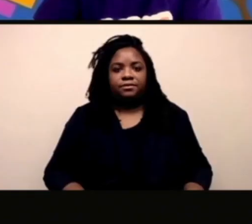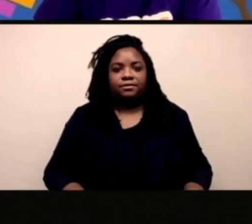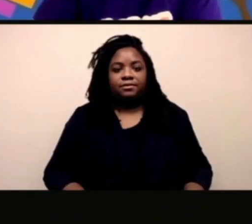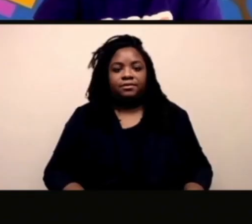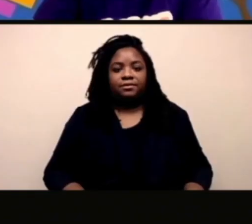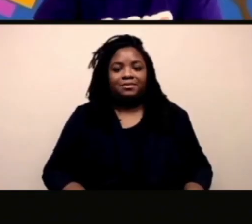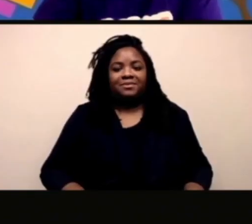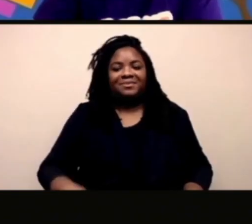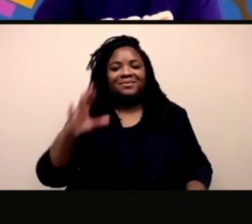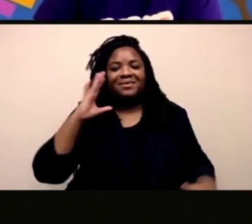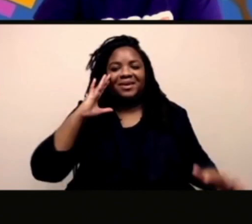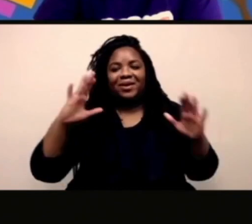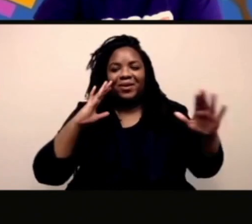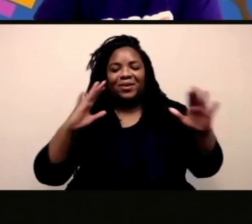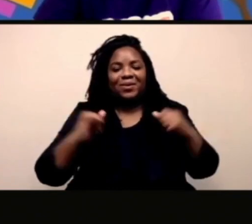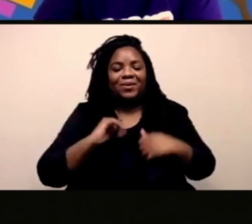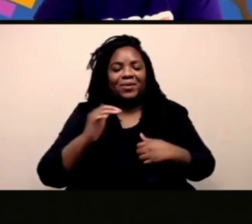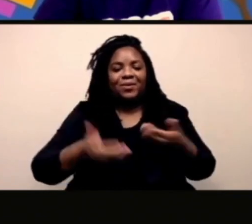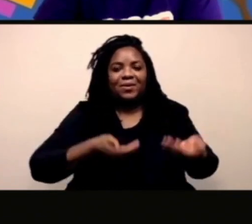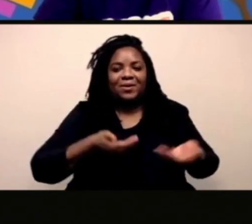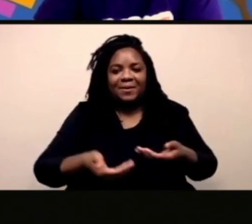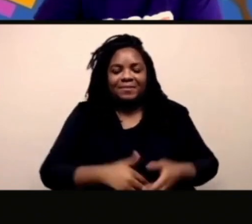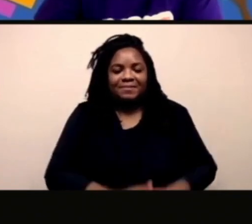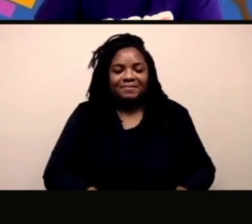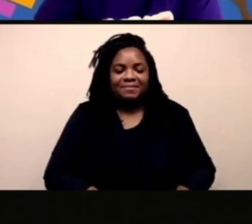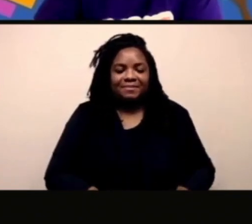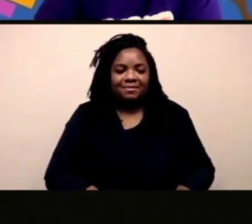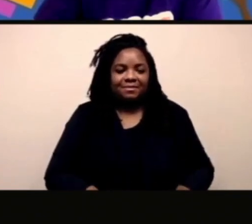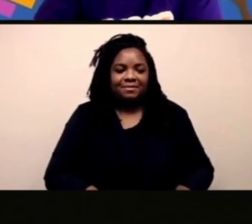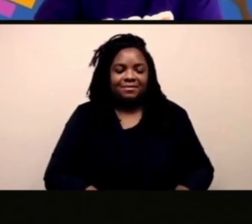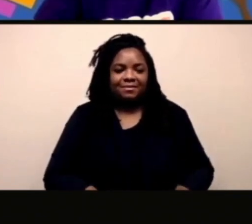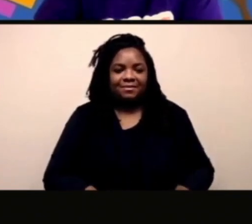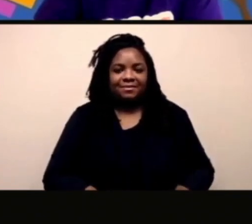Hello and welcome everyone.